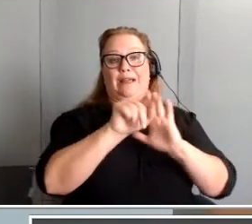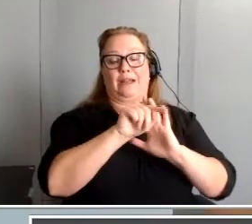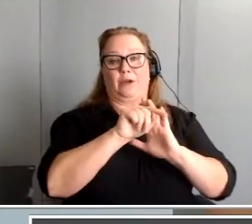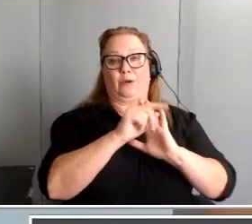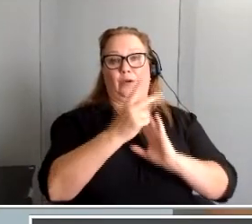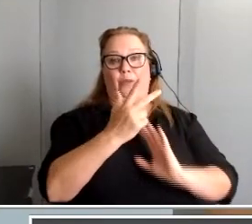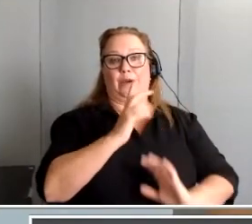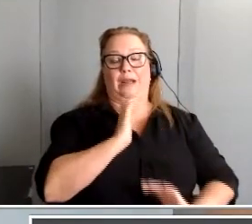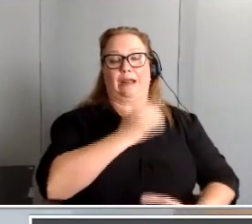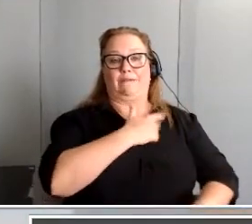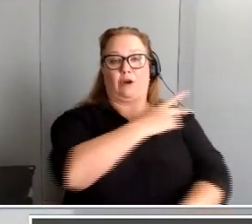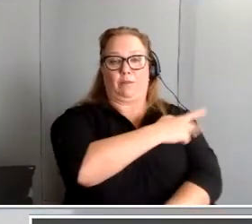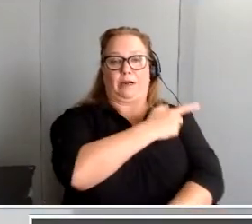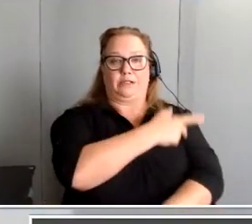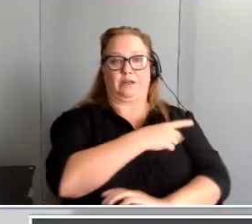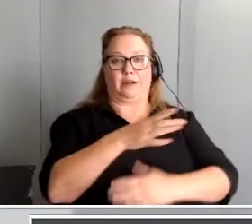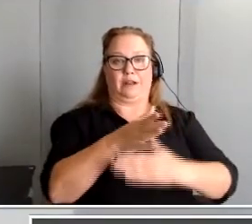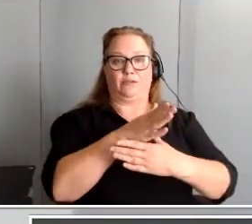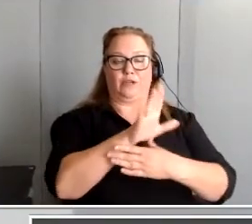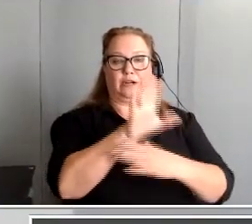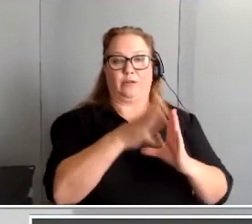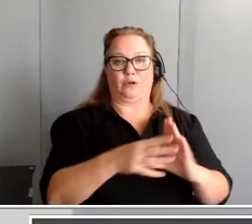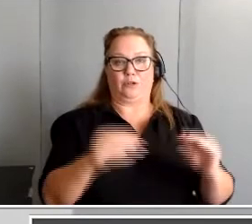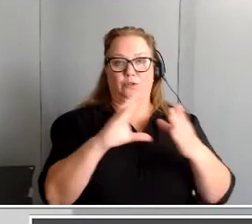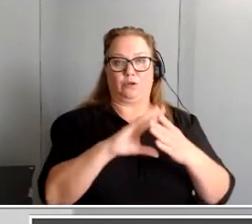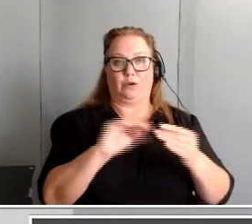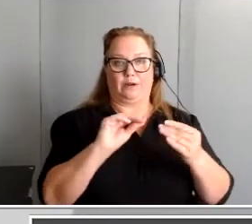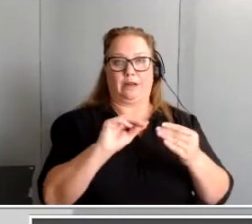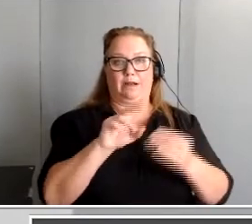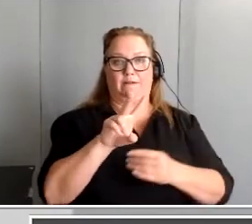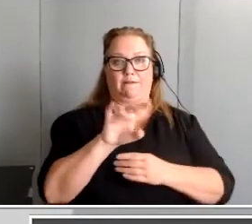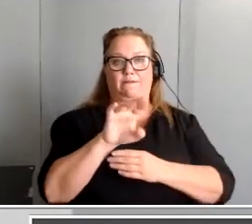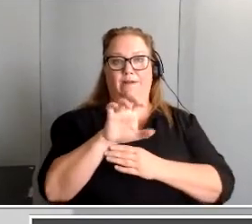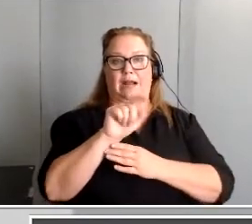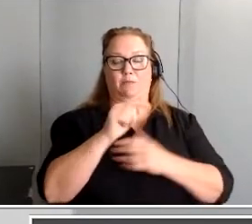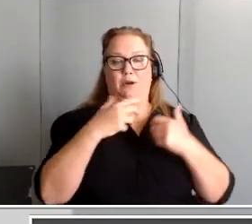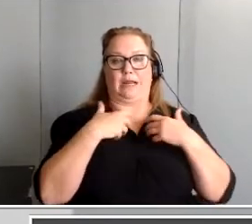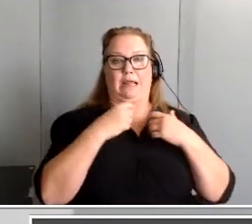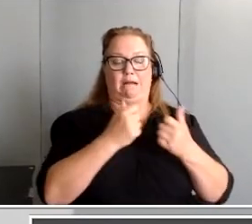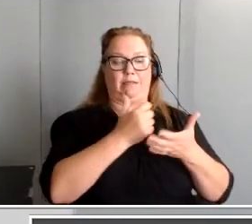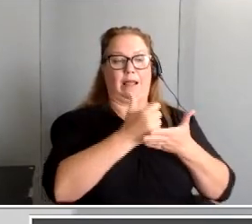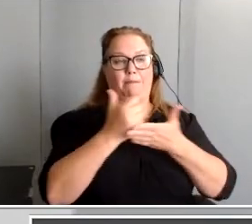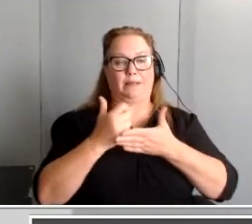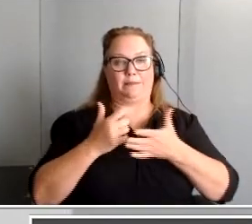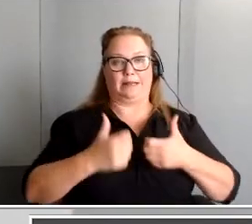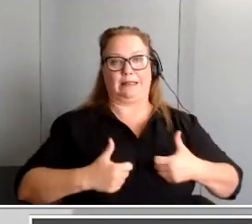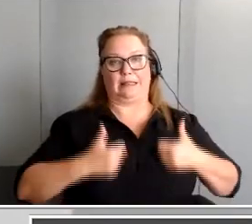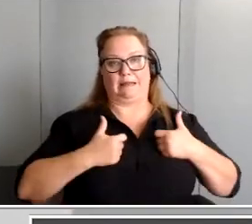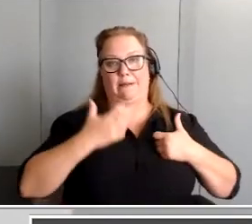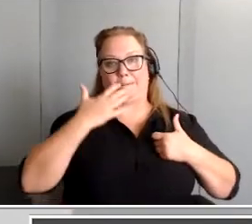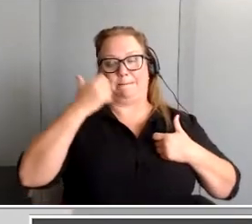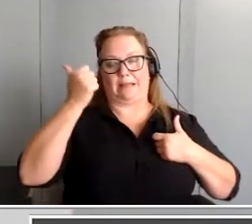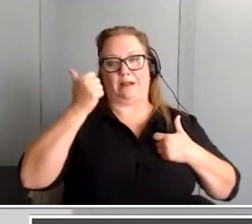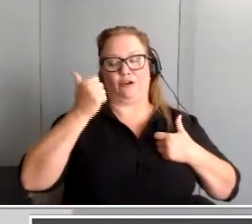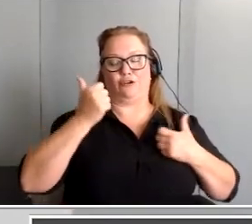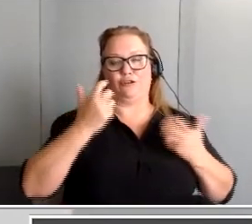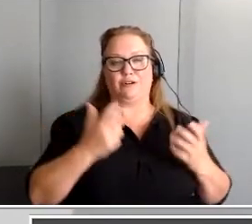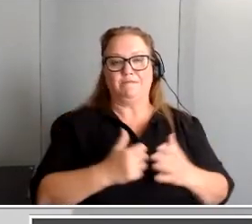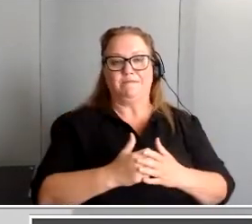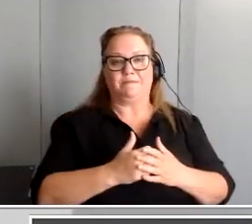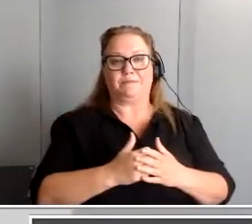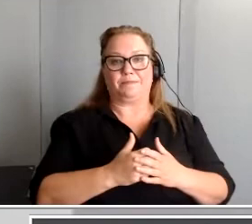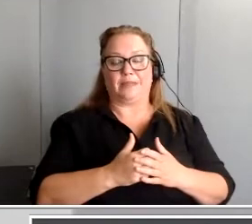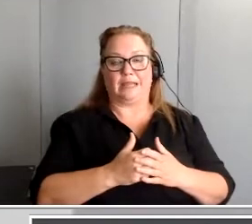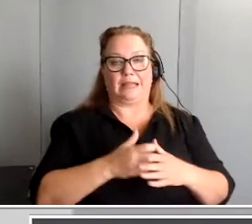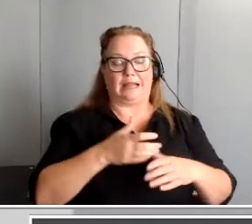of our patients have generously shared their story of how Vibrant Health helps them to live better and healthier lives. And after the event,